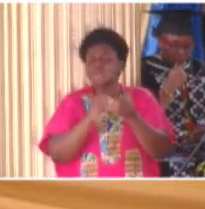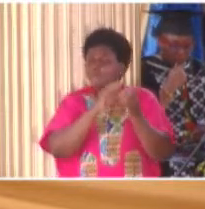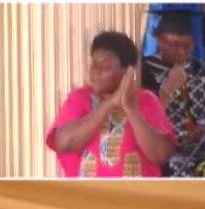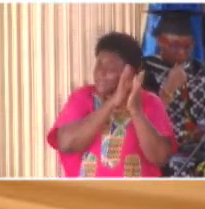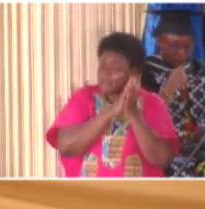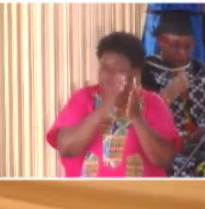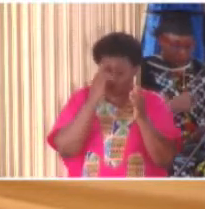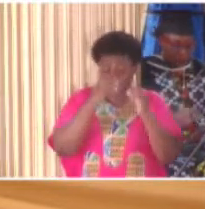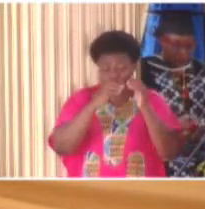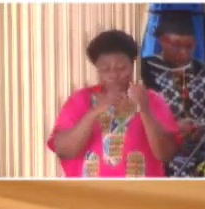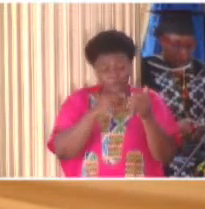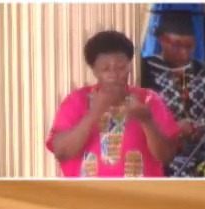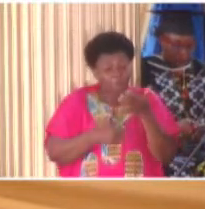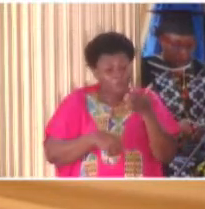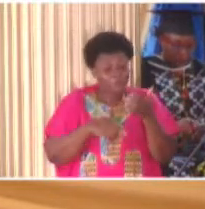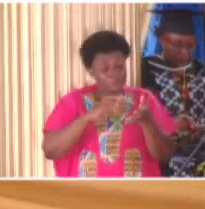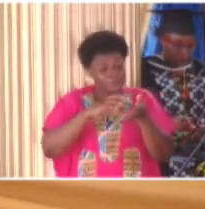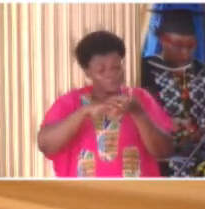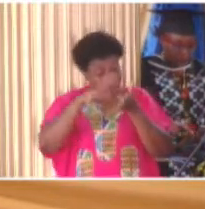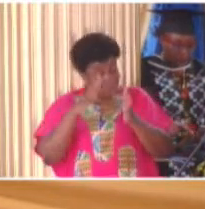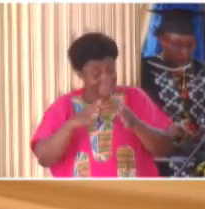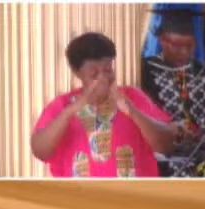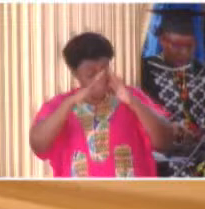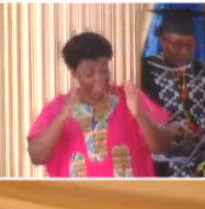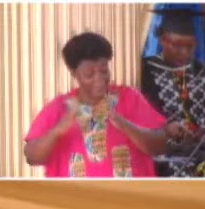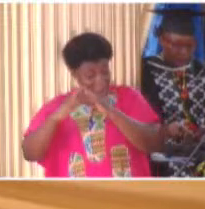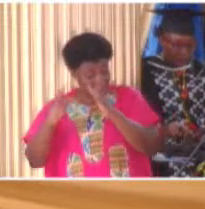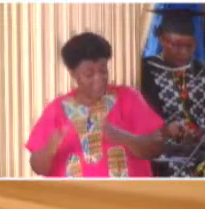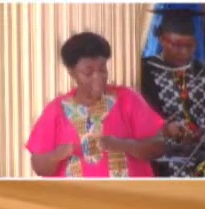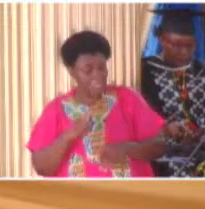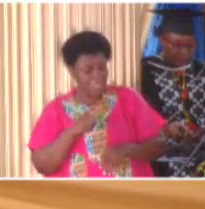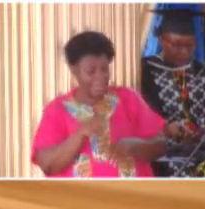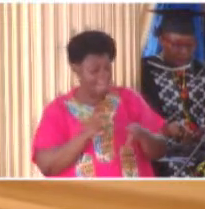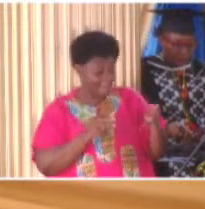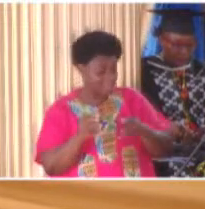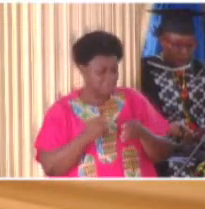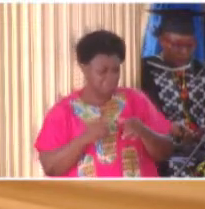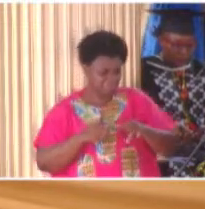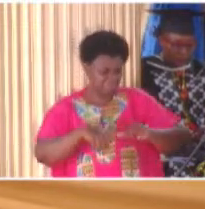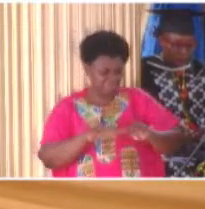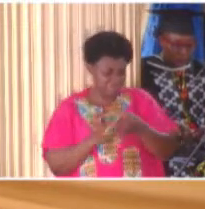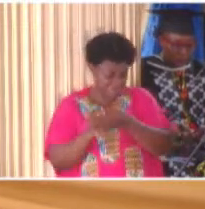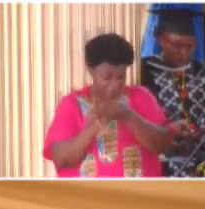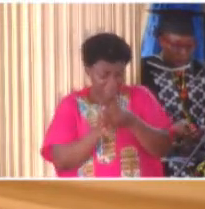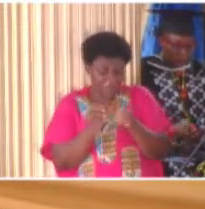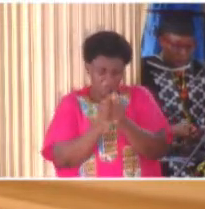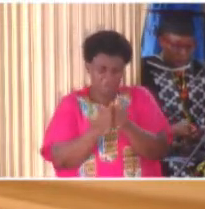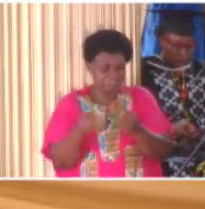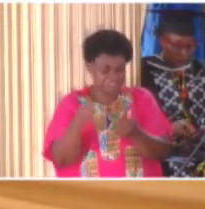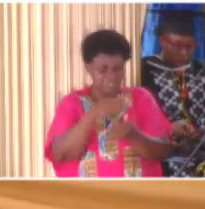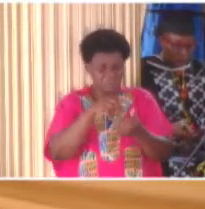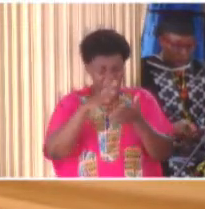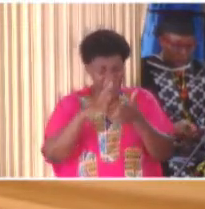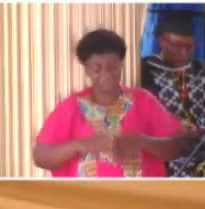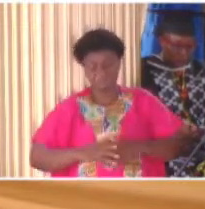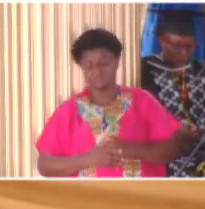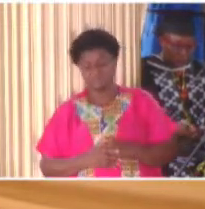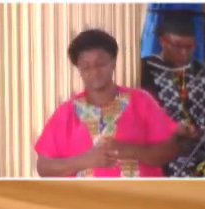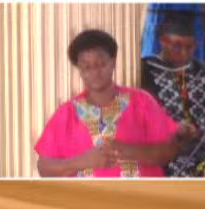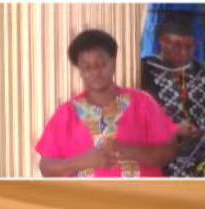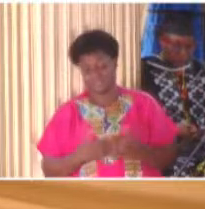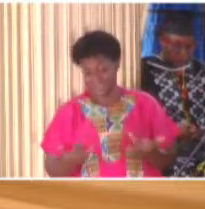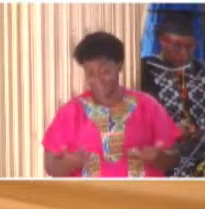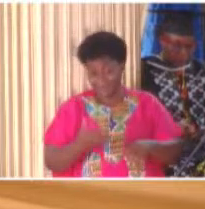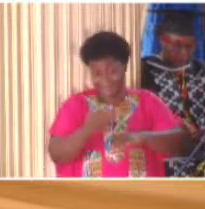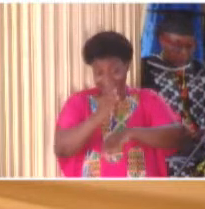housing, and as management, we will collaborate in these efforts. Improving ICT